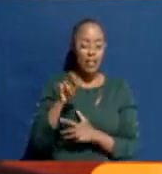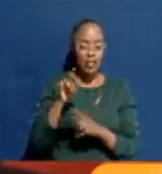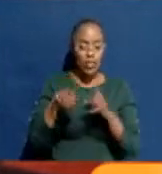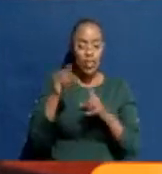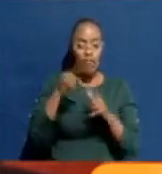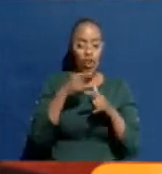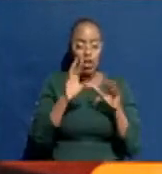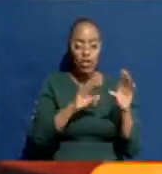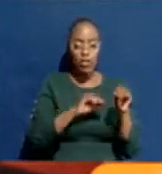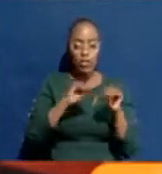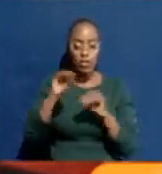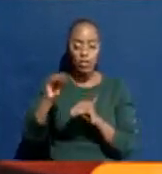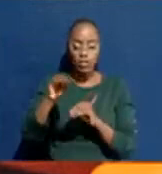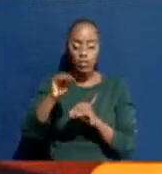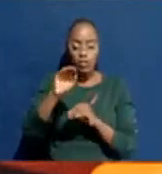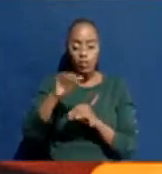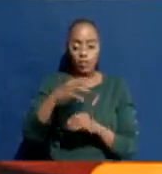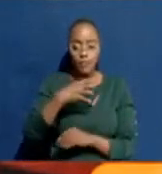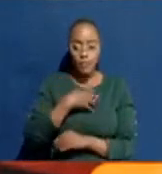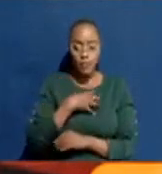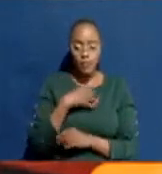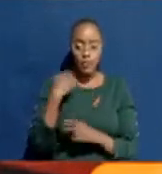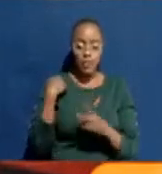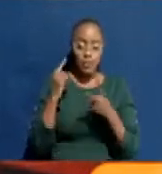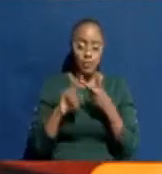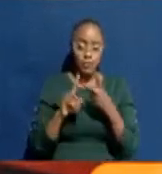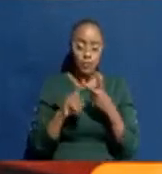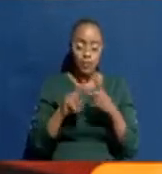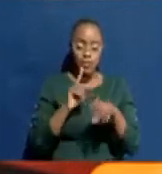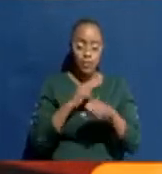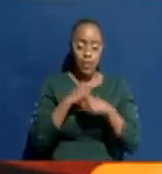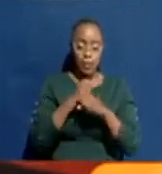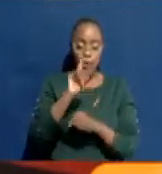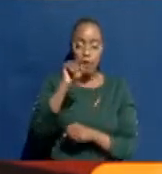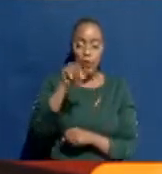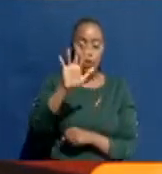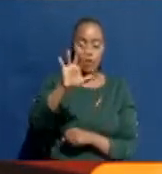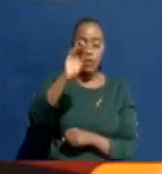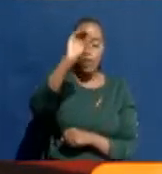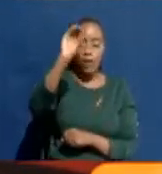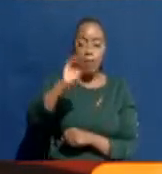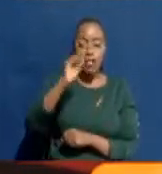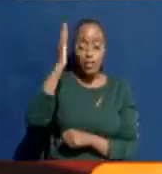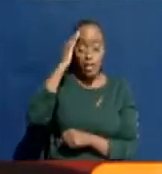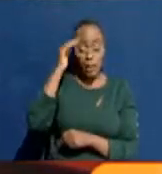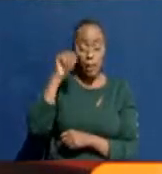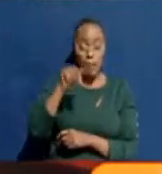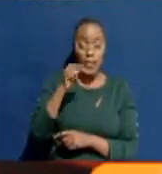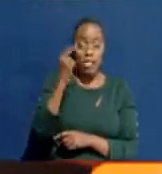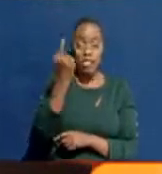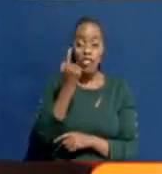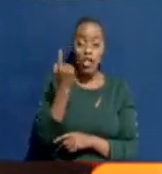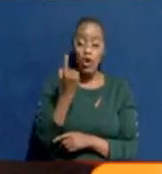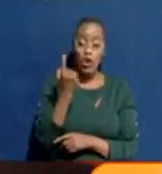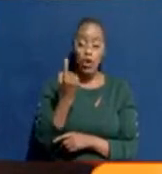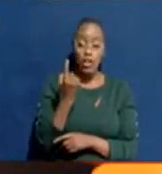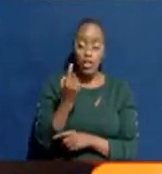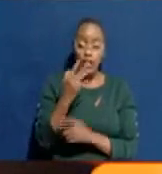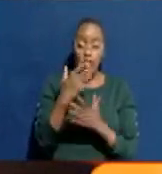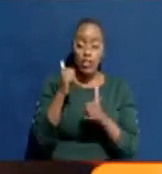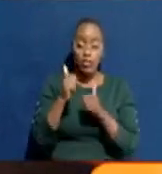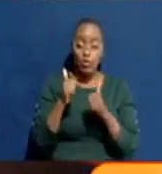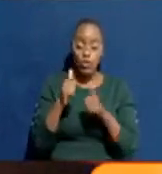you'll transfer it to retirement. Mm-hmm. Two, when you make it a 1.5%, remember this is not the only thing you are